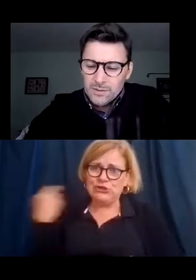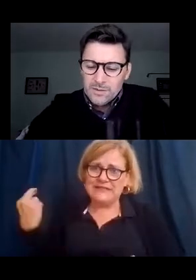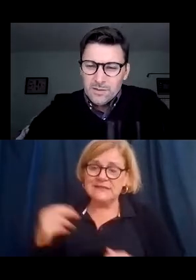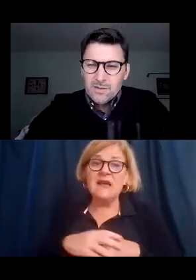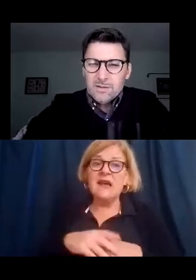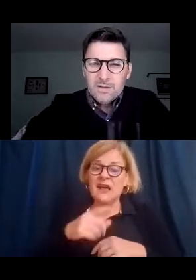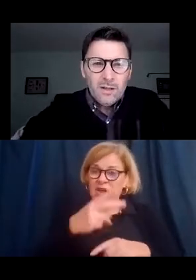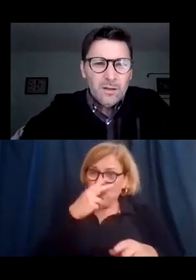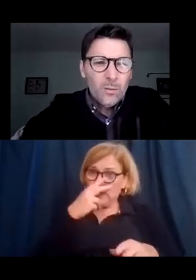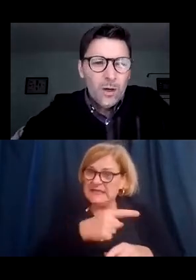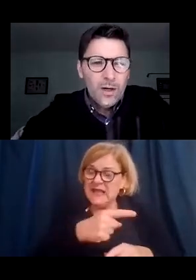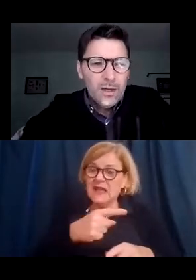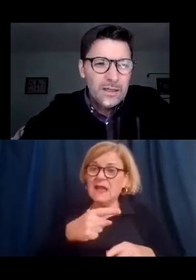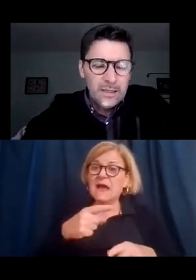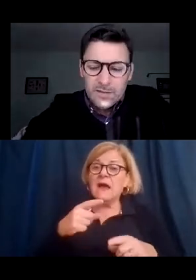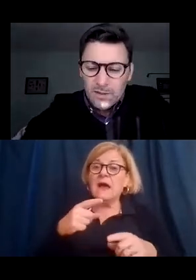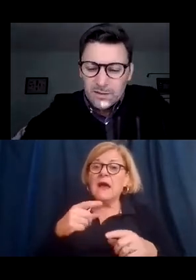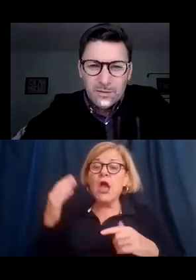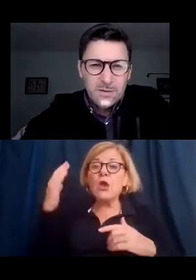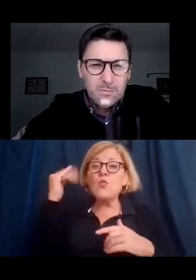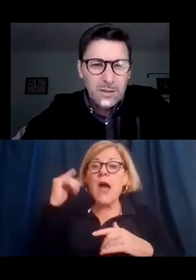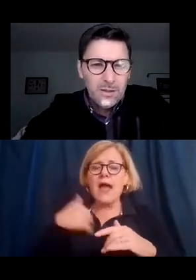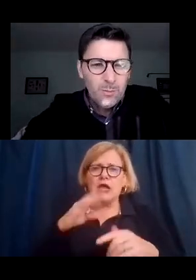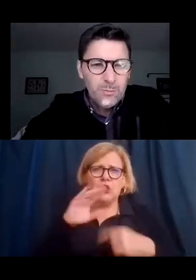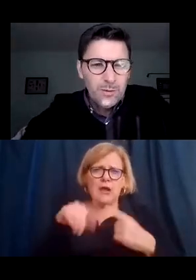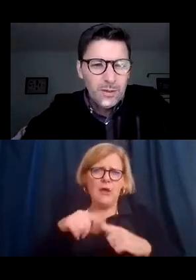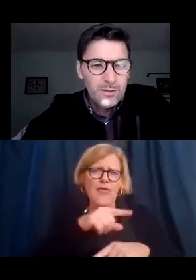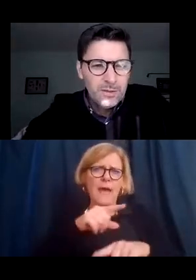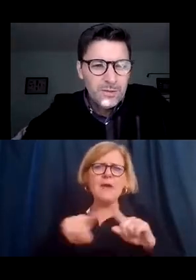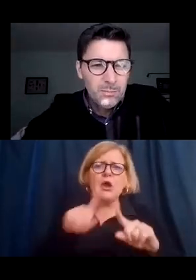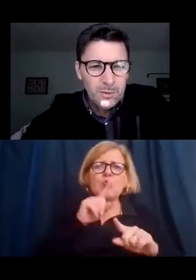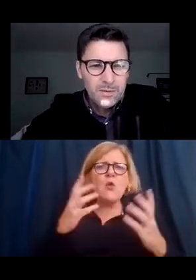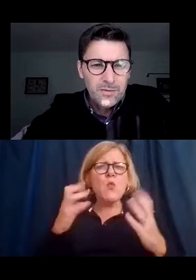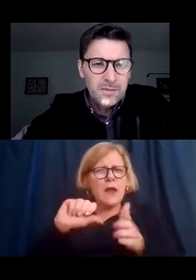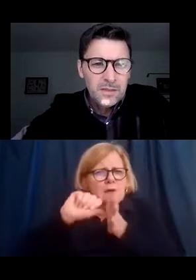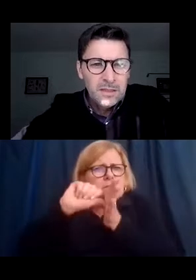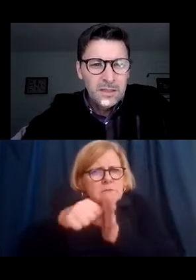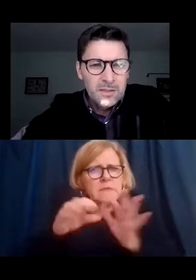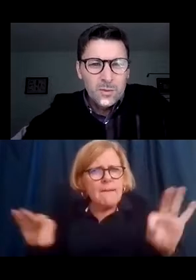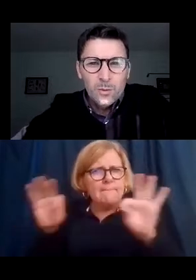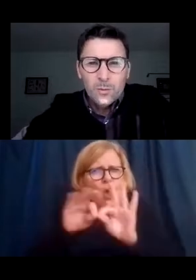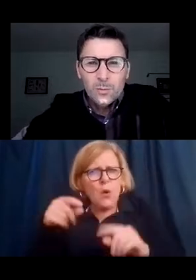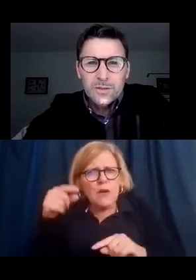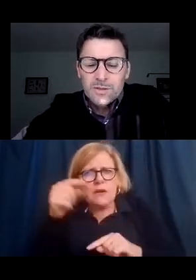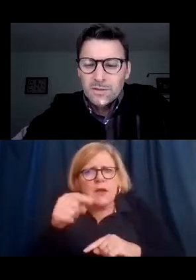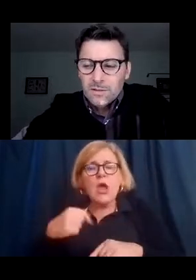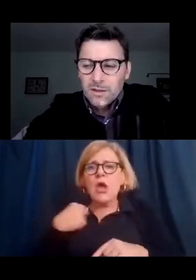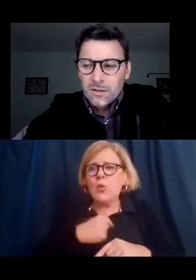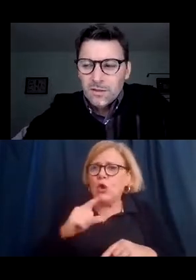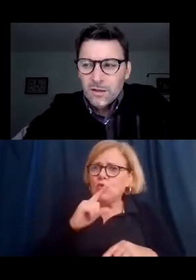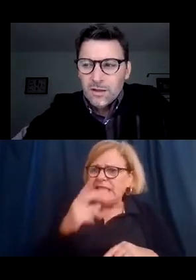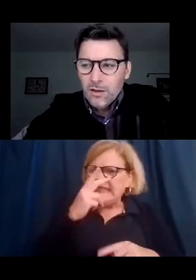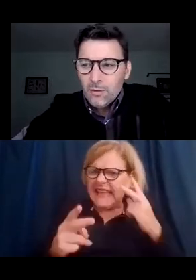And you can see this in the why, kind of, I talked about this, but I really want to stress the importance of this. So we're really